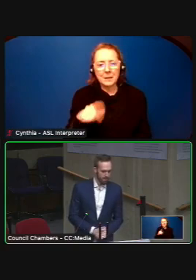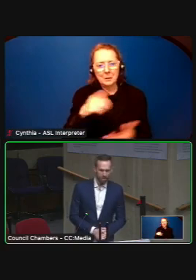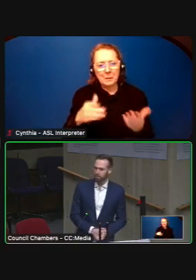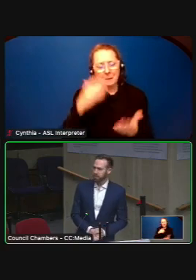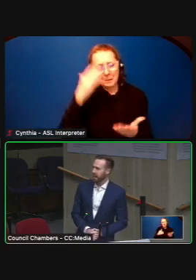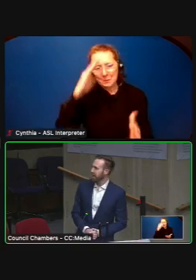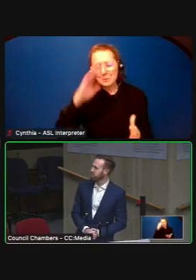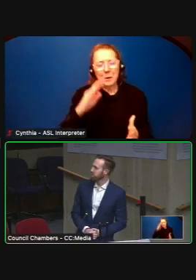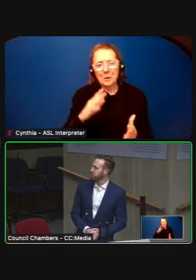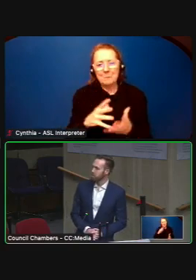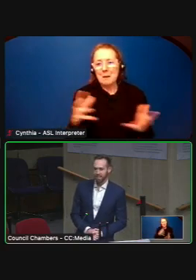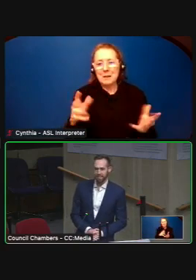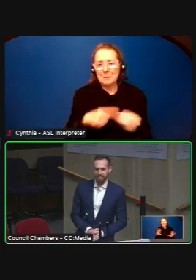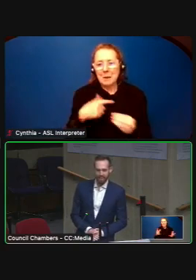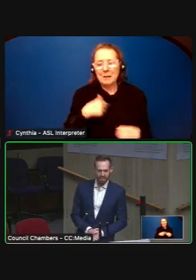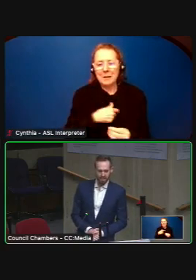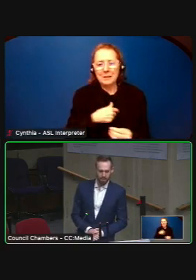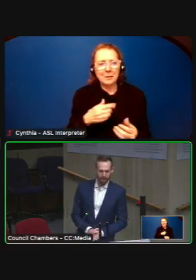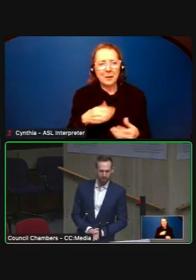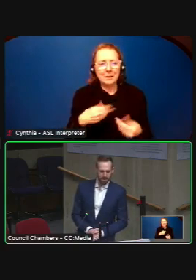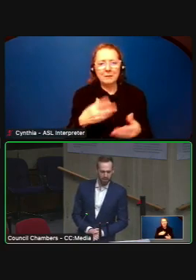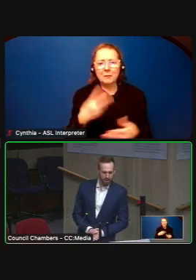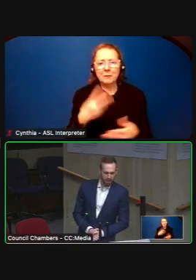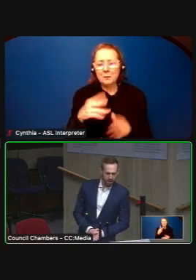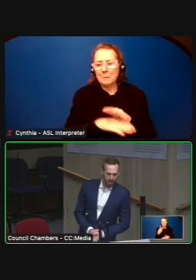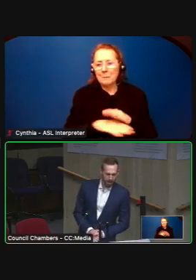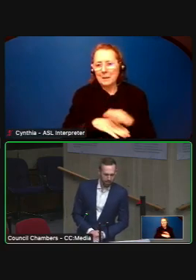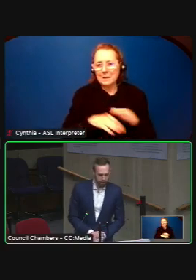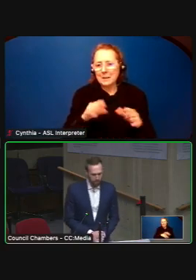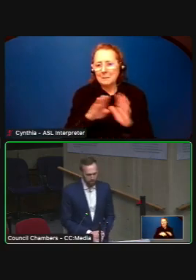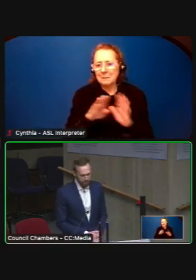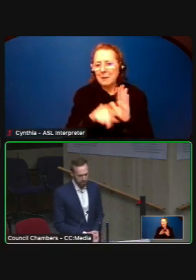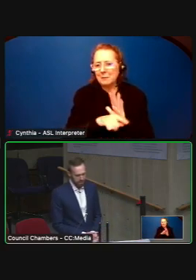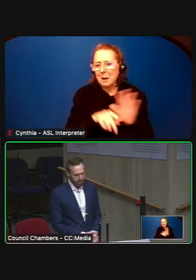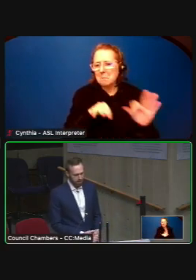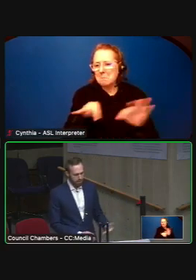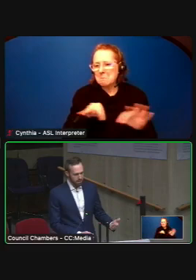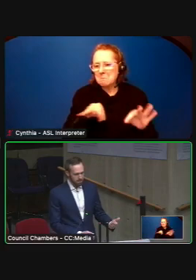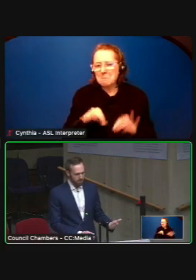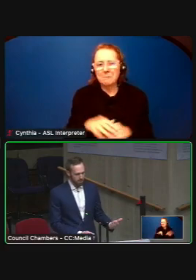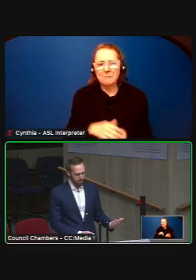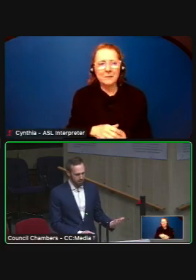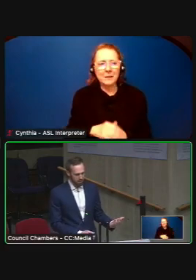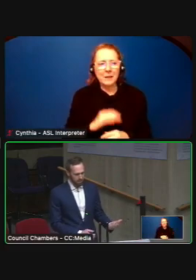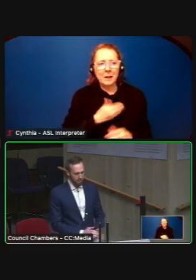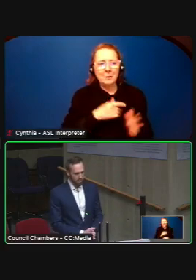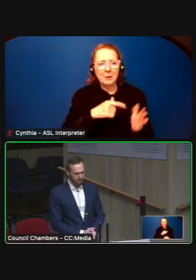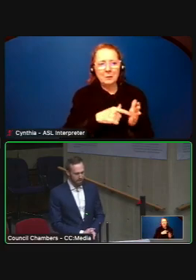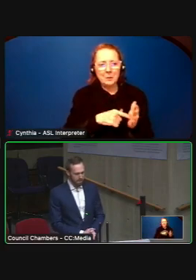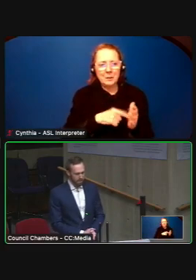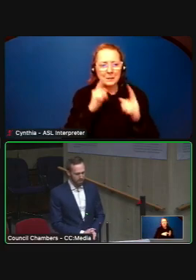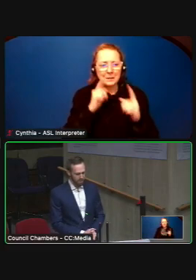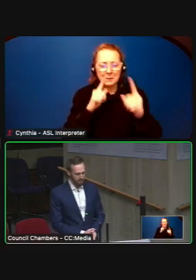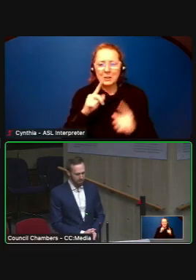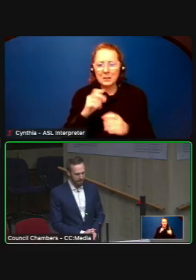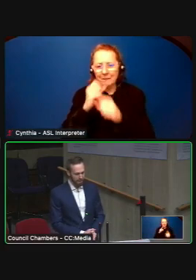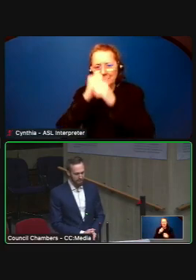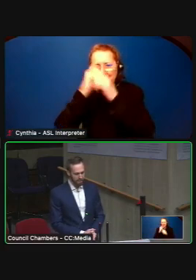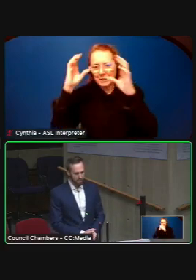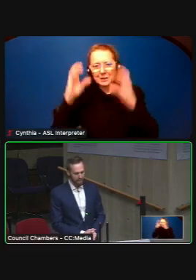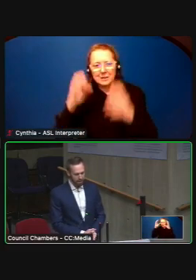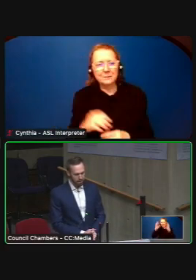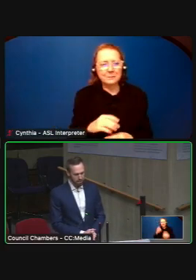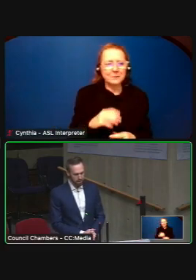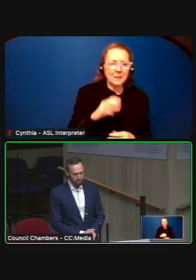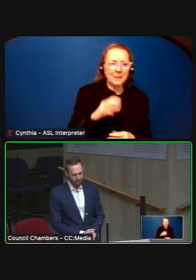thought it'd be helpful to have just two basic slides on the background. So this is our duties, mission, and vision, focusing on the mission here. We advocate